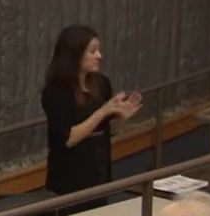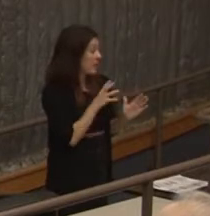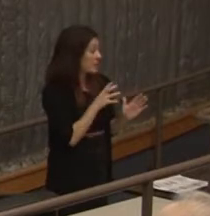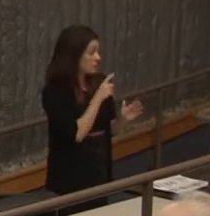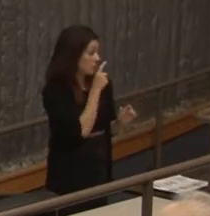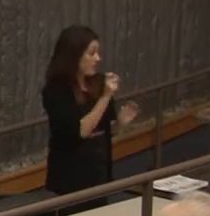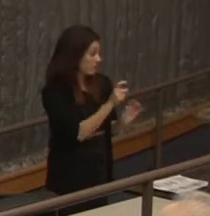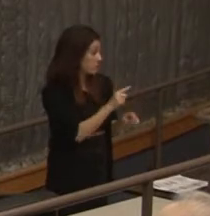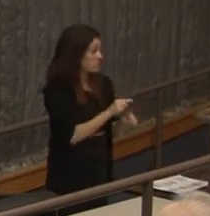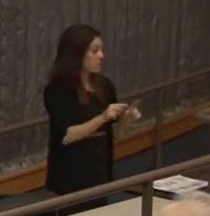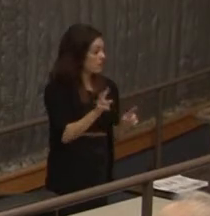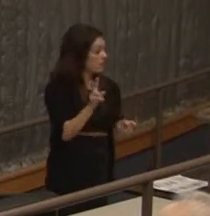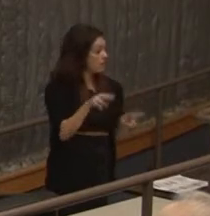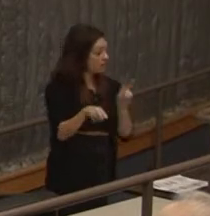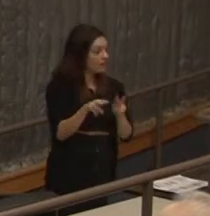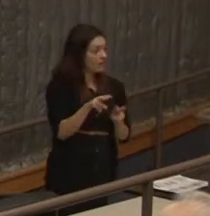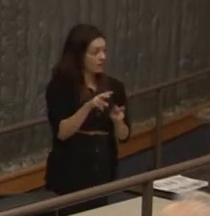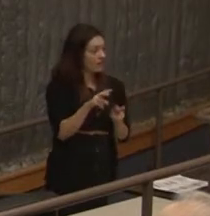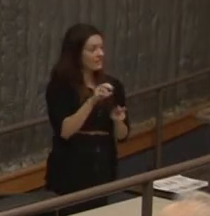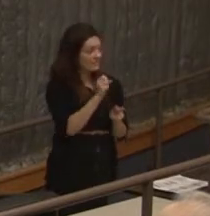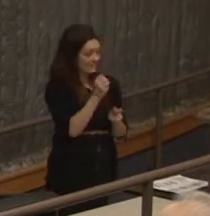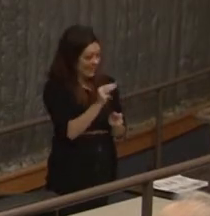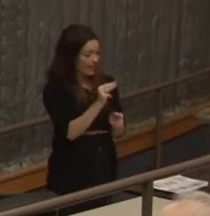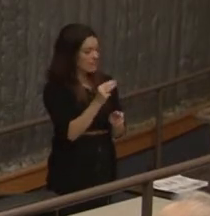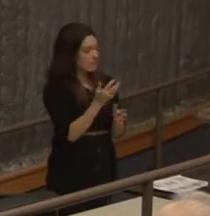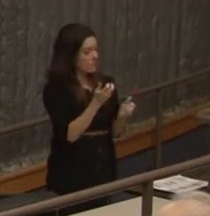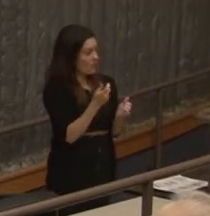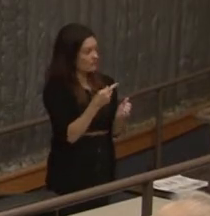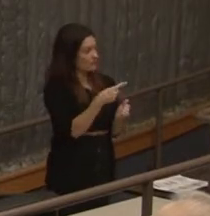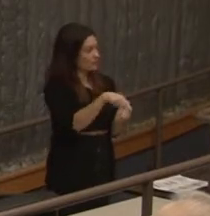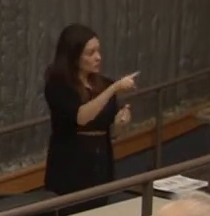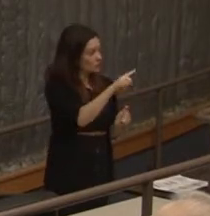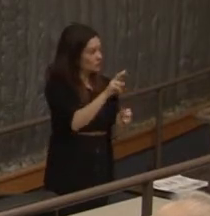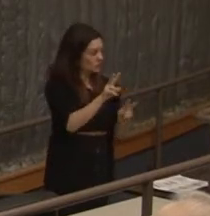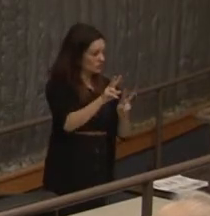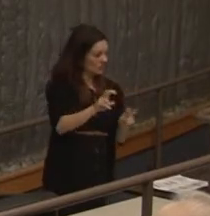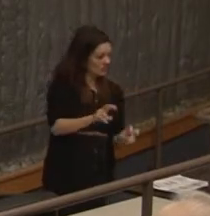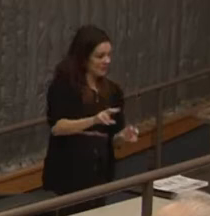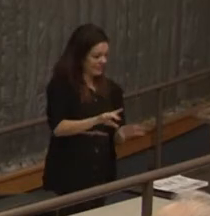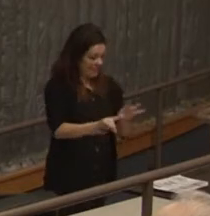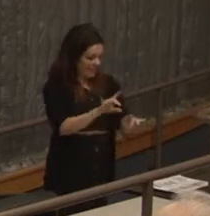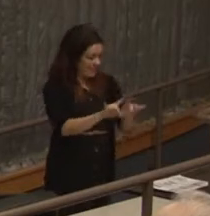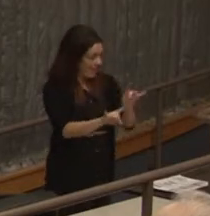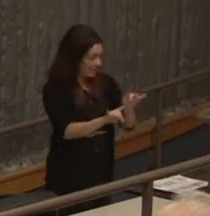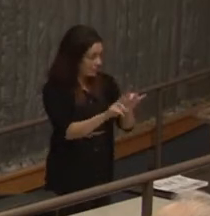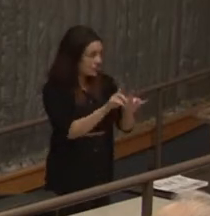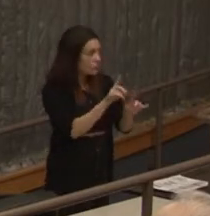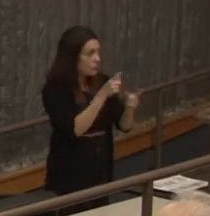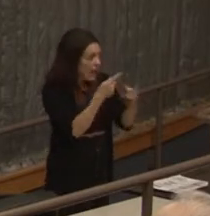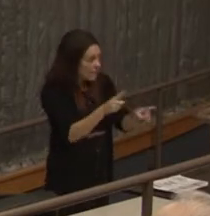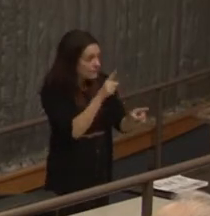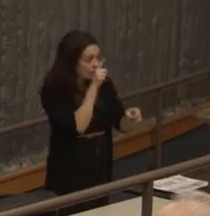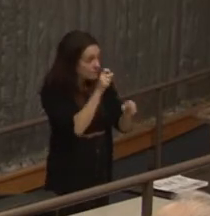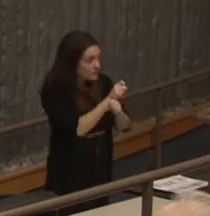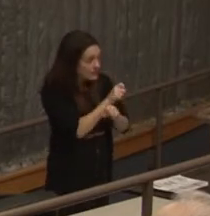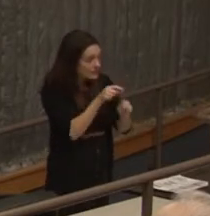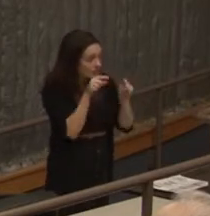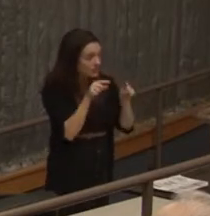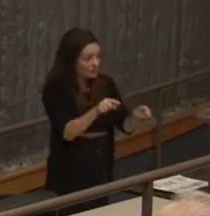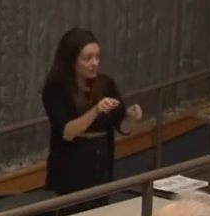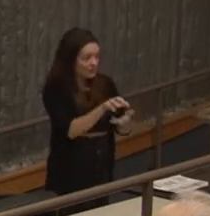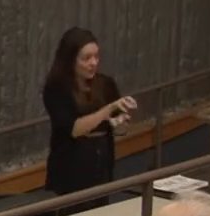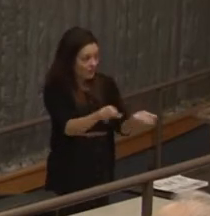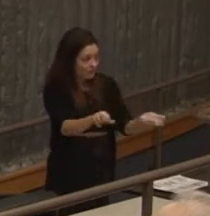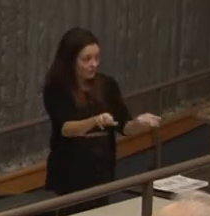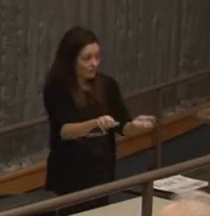us to do. He wants us to learn how to uncover some of the realities of the Holocaust. And to uncover that, you have to